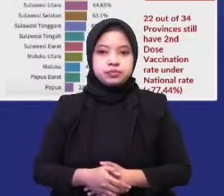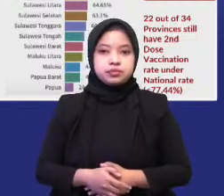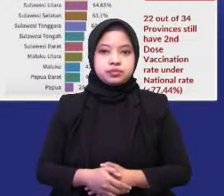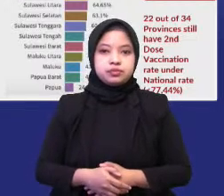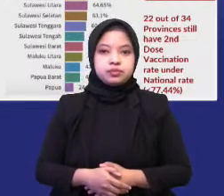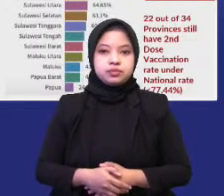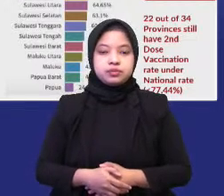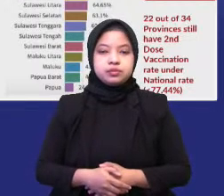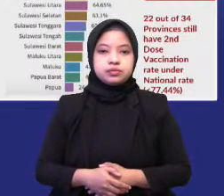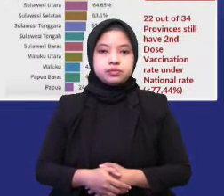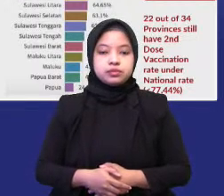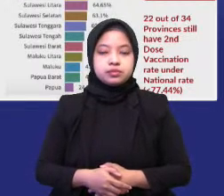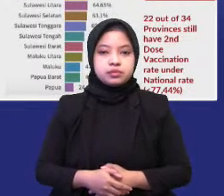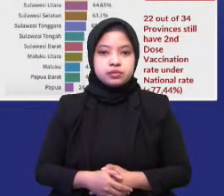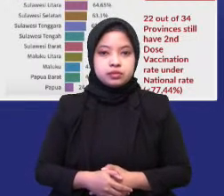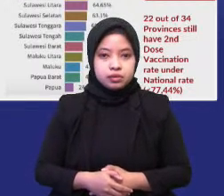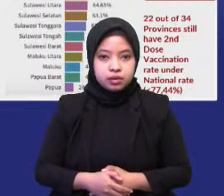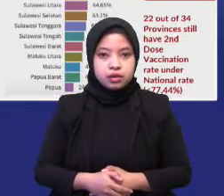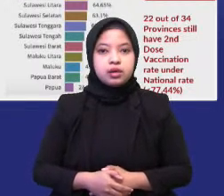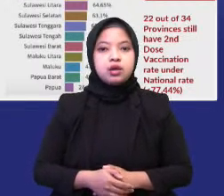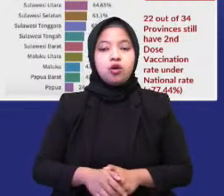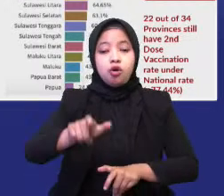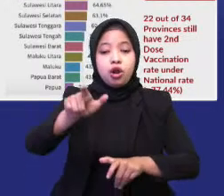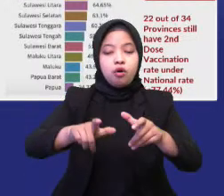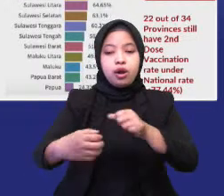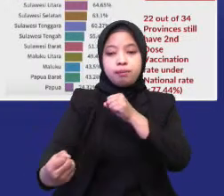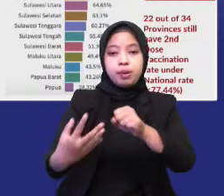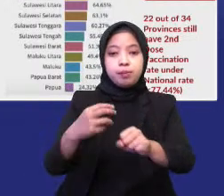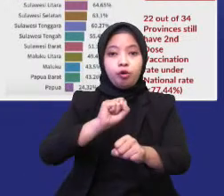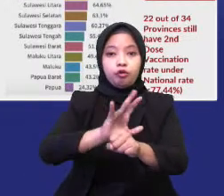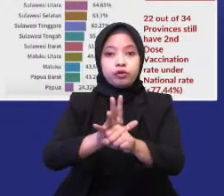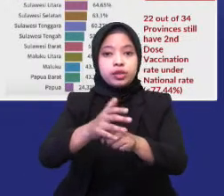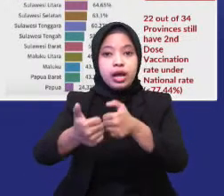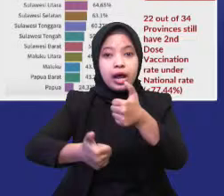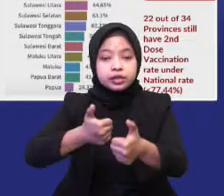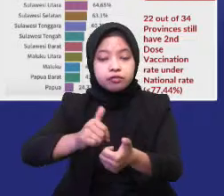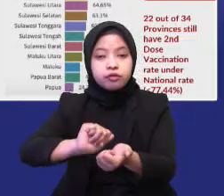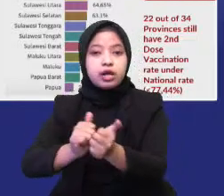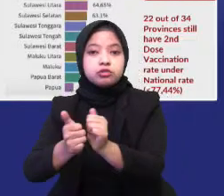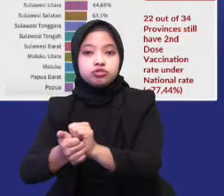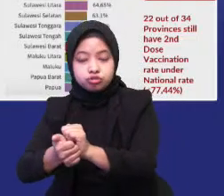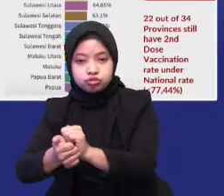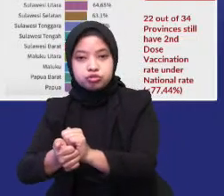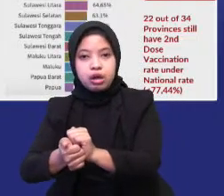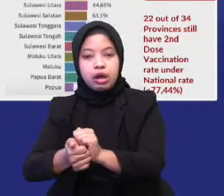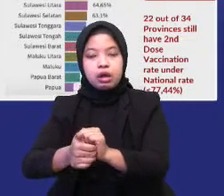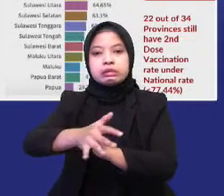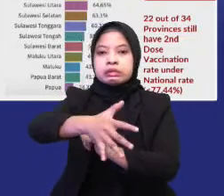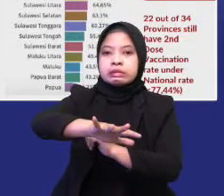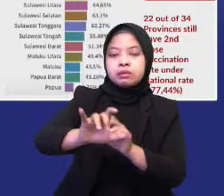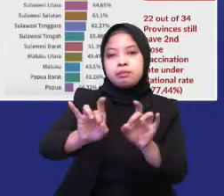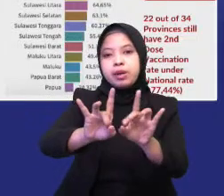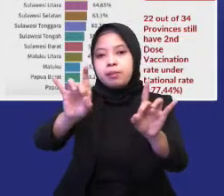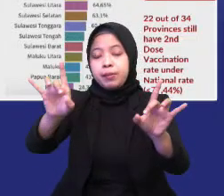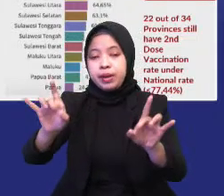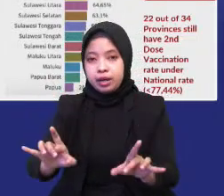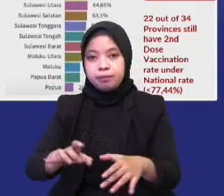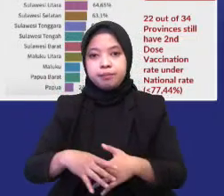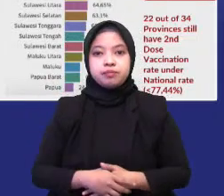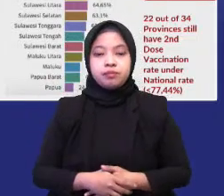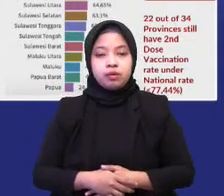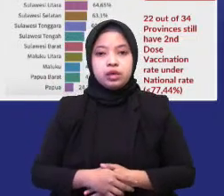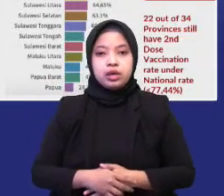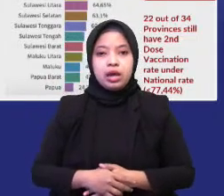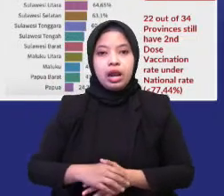Unfortunately, this decrease in the positivity rate is also accompanied by a decrease in testing. In January